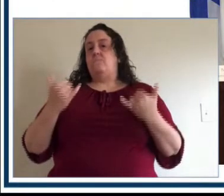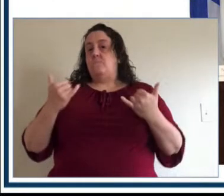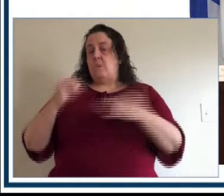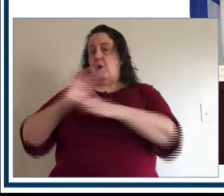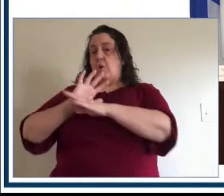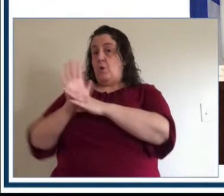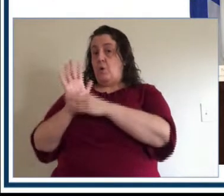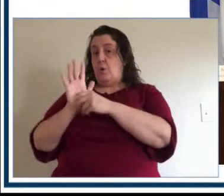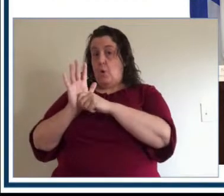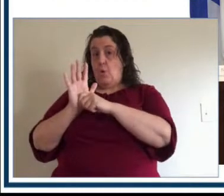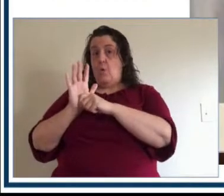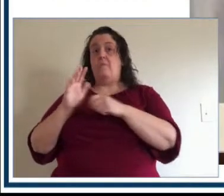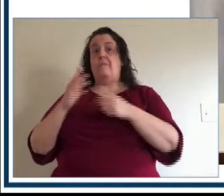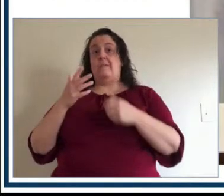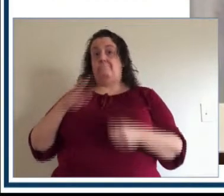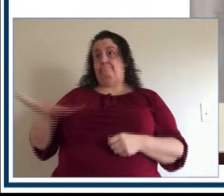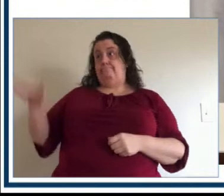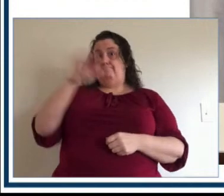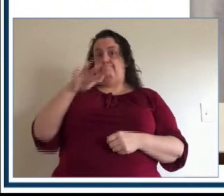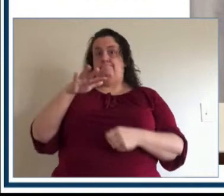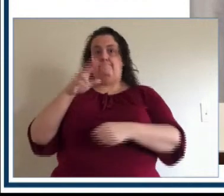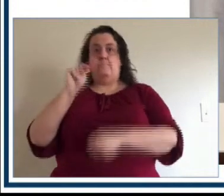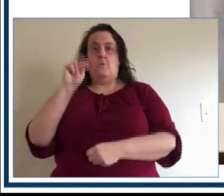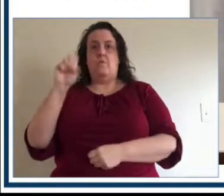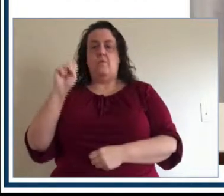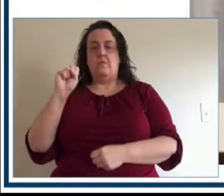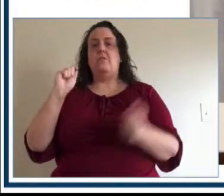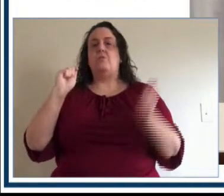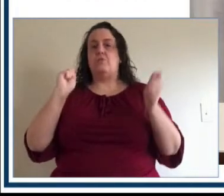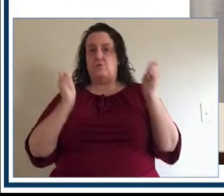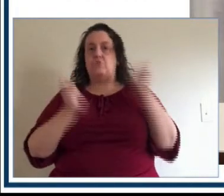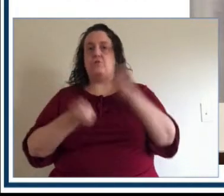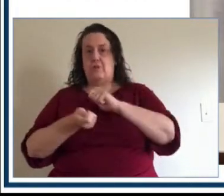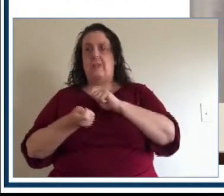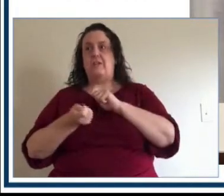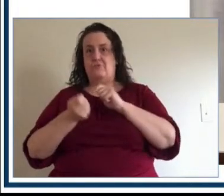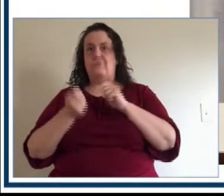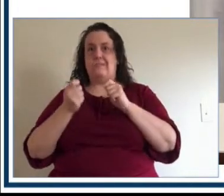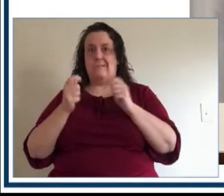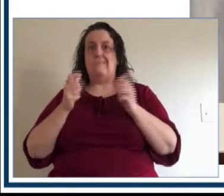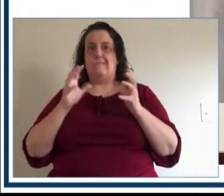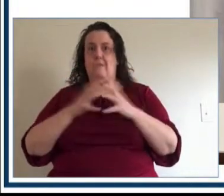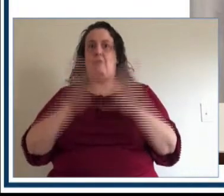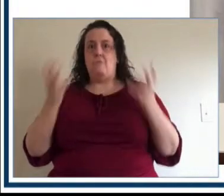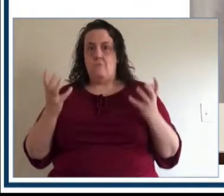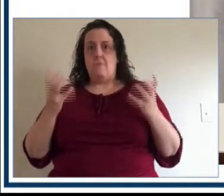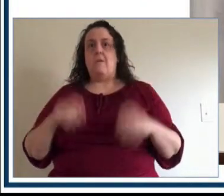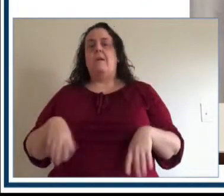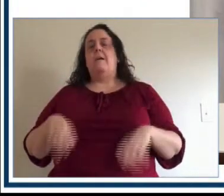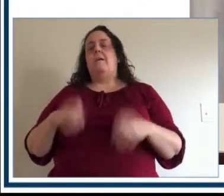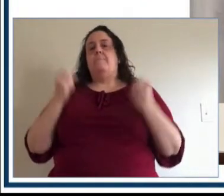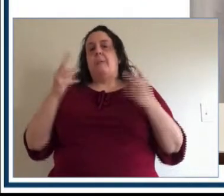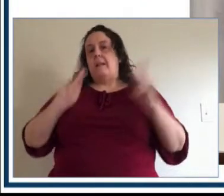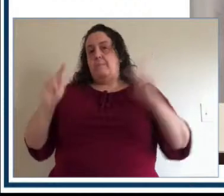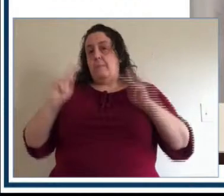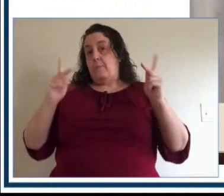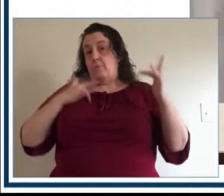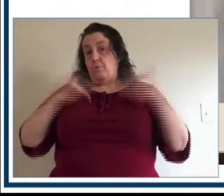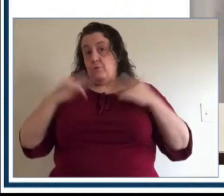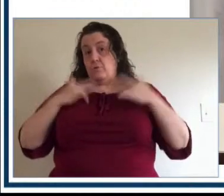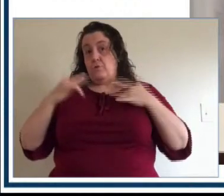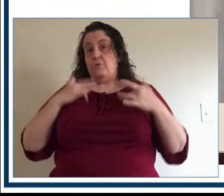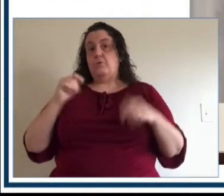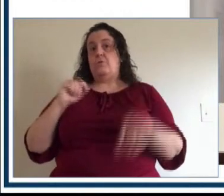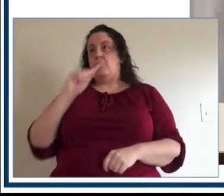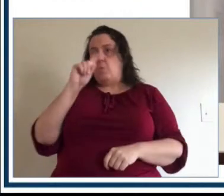very quickly, and we know that people have a lot of questions and concerns. The reality is across the country, cases are up, and